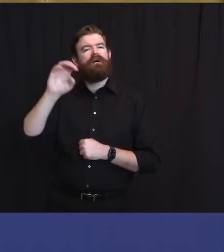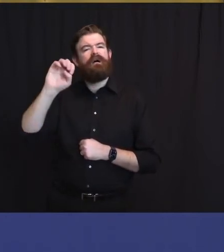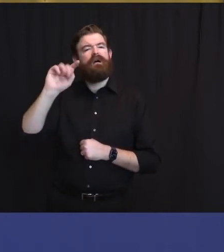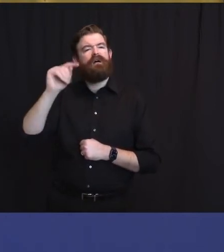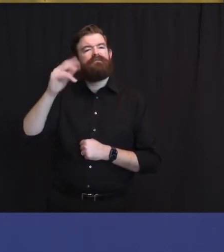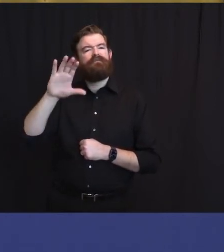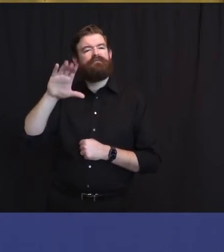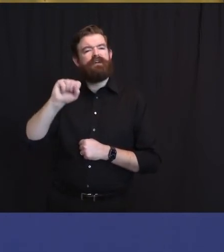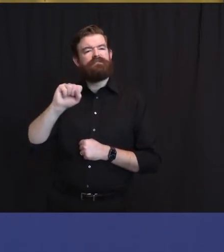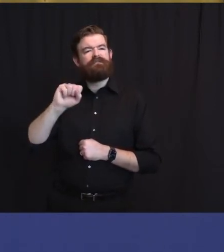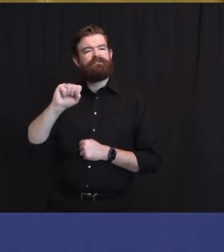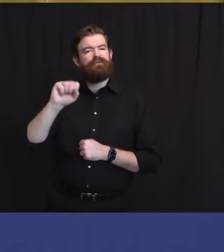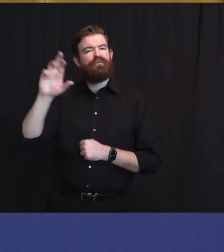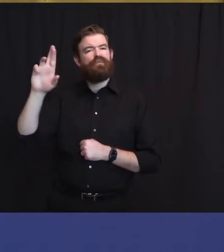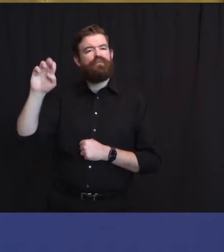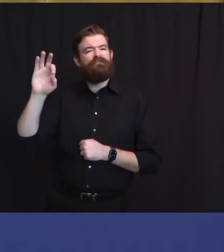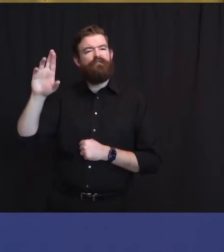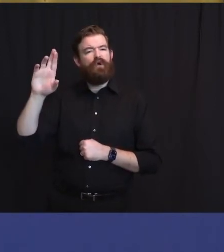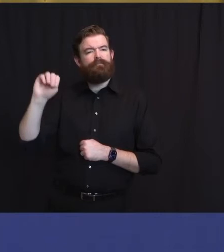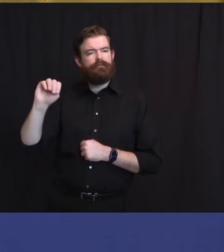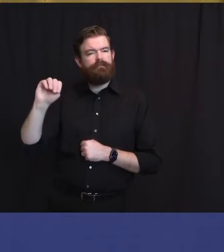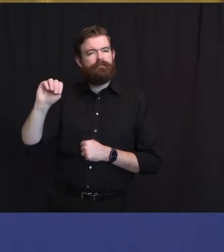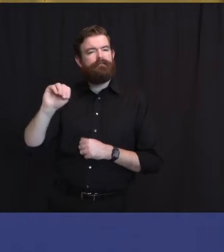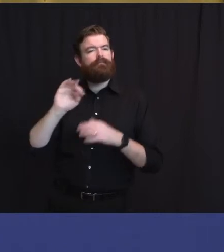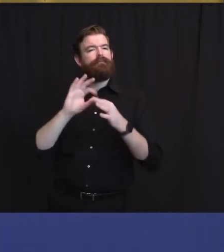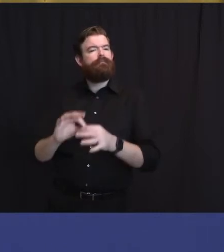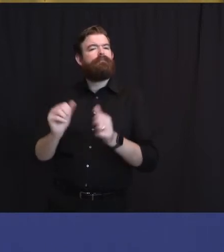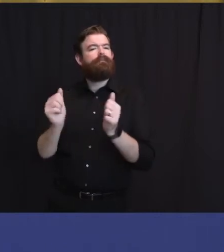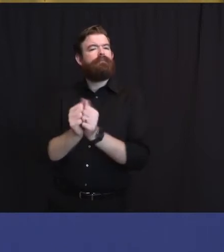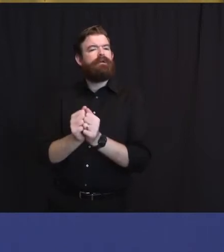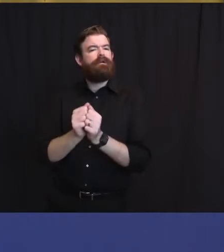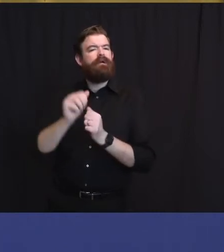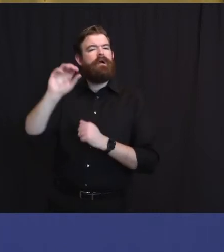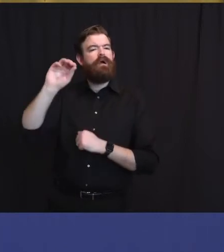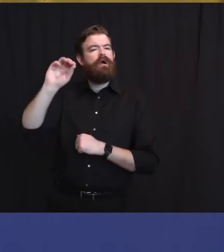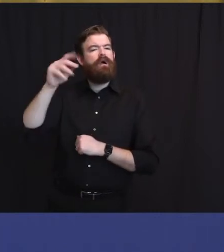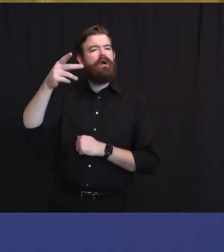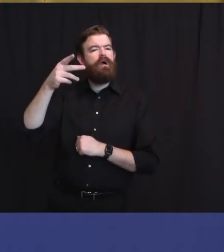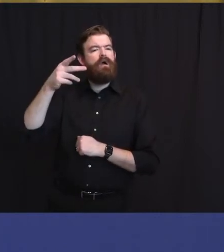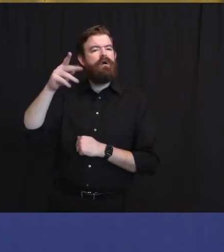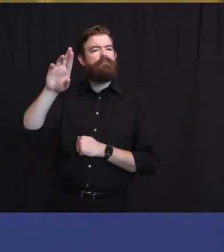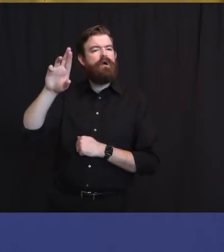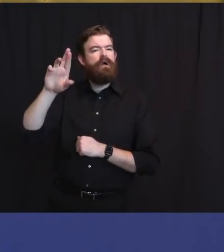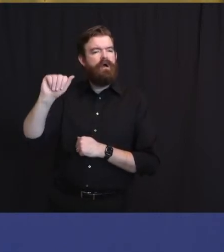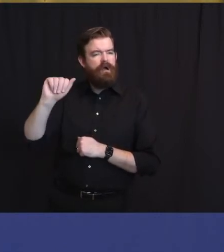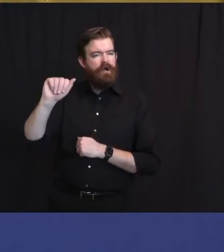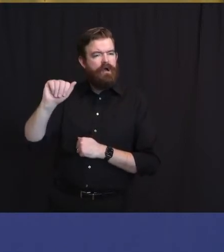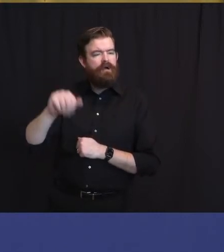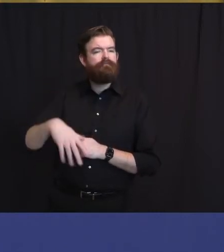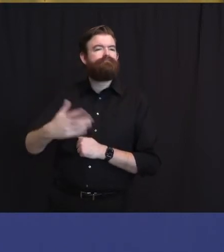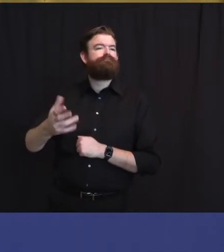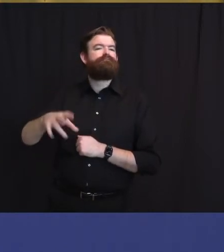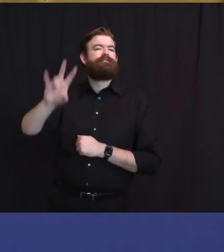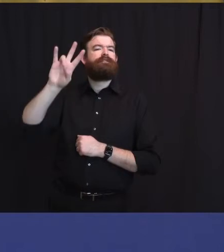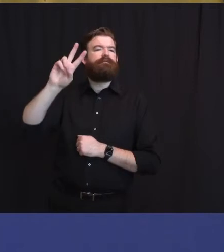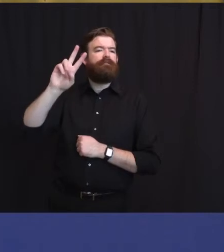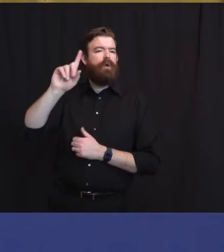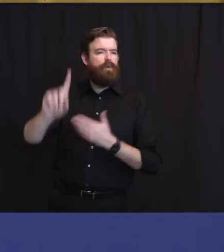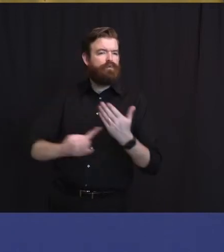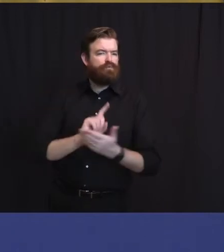legislative exemption from Oprah and require a 72-hour waiting period for the final versions of bills before they could get an actual